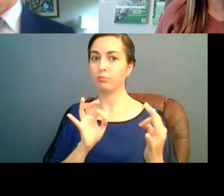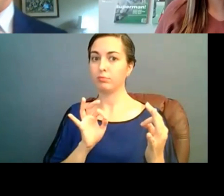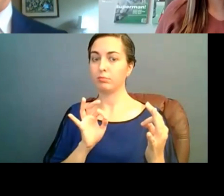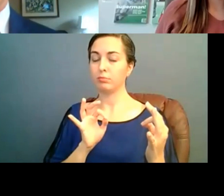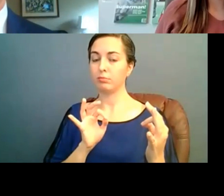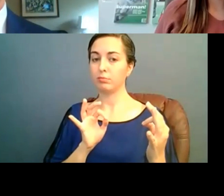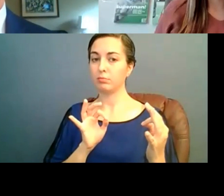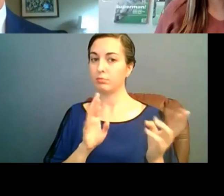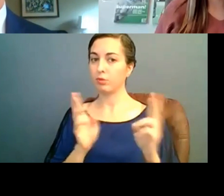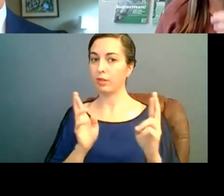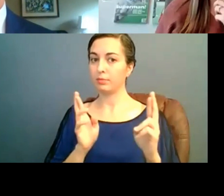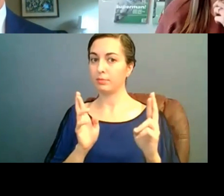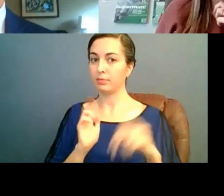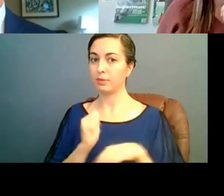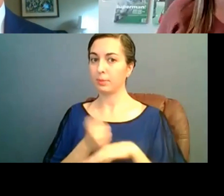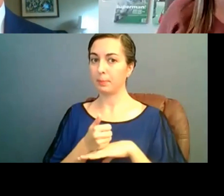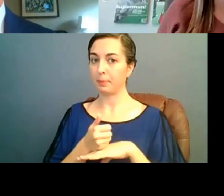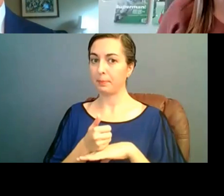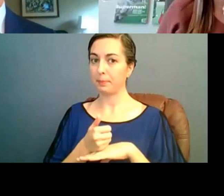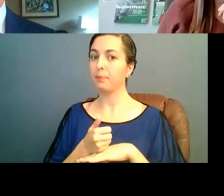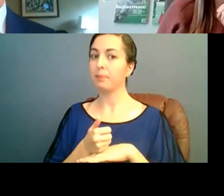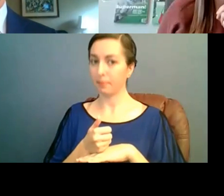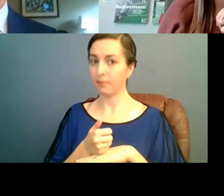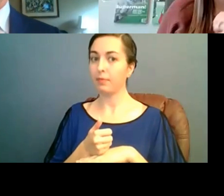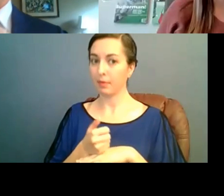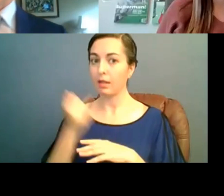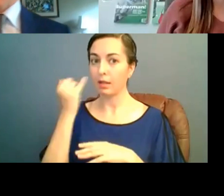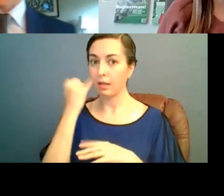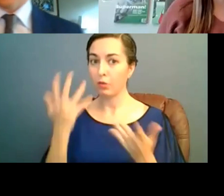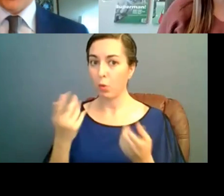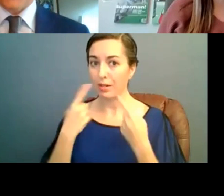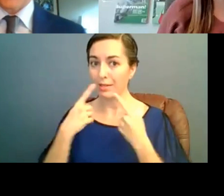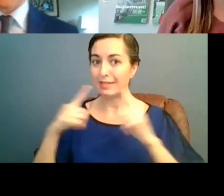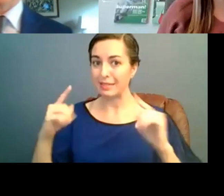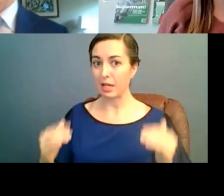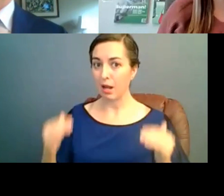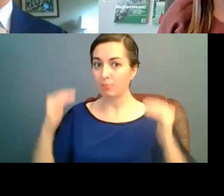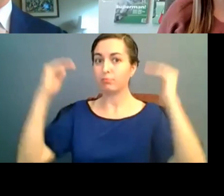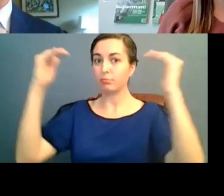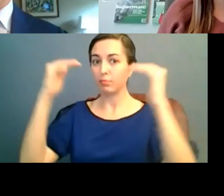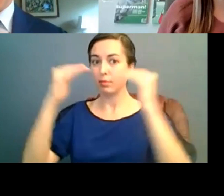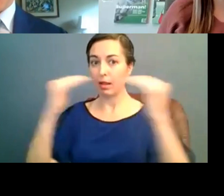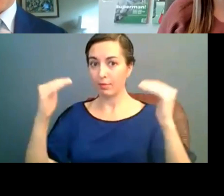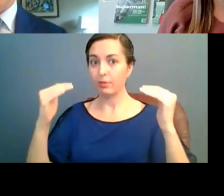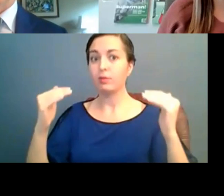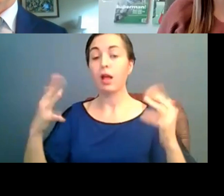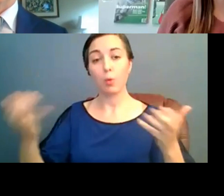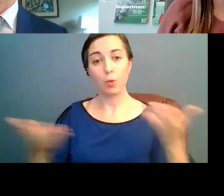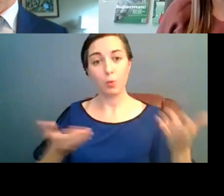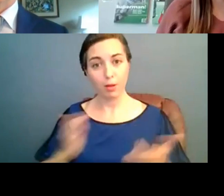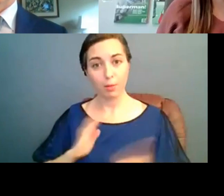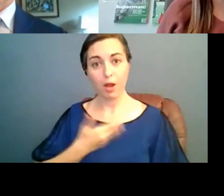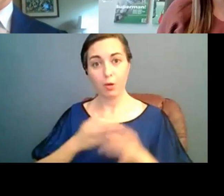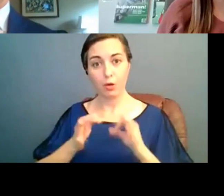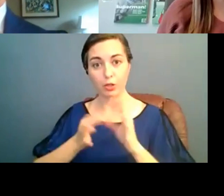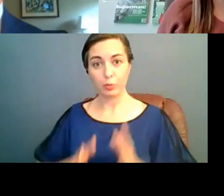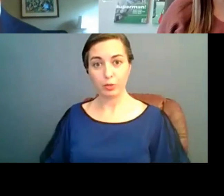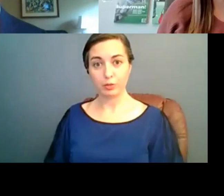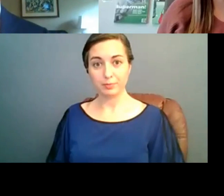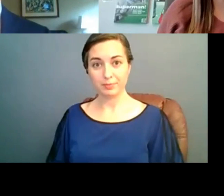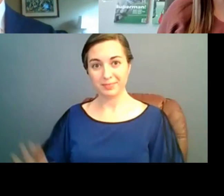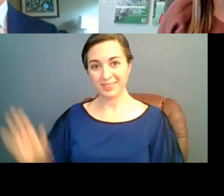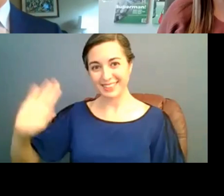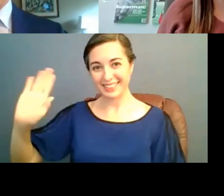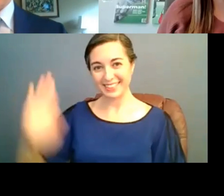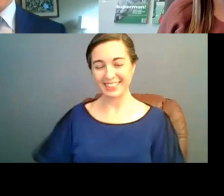level. And so we're going to get into that today and what they do. I also want to welcome our interpreter, it's